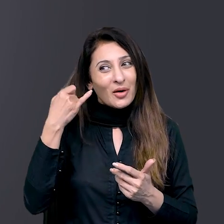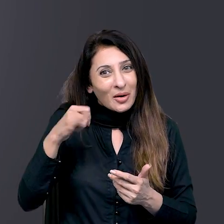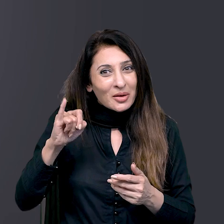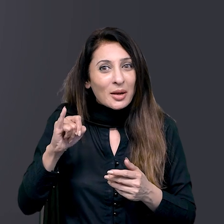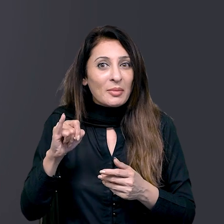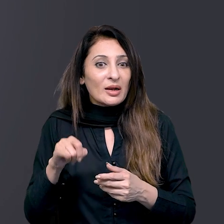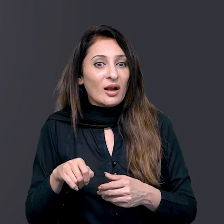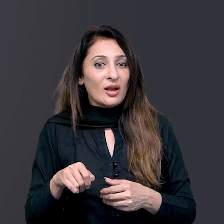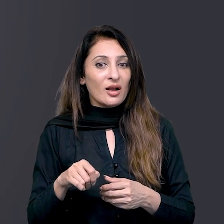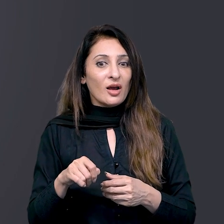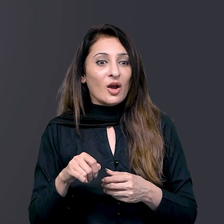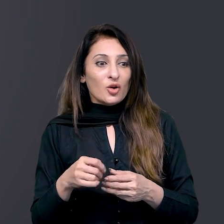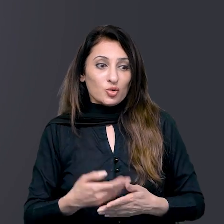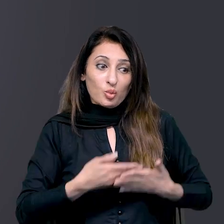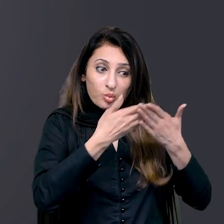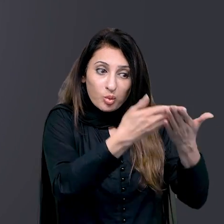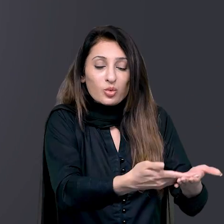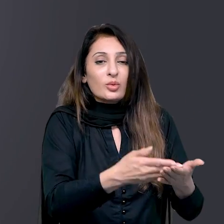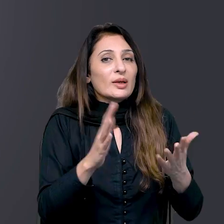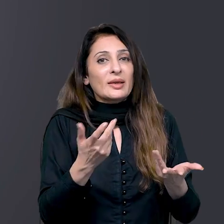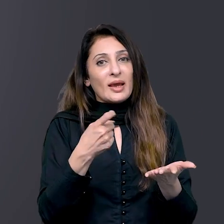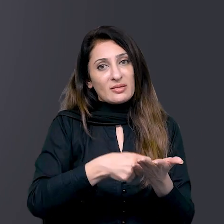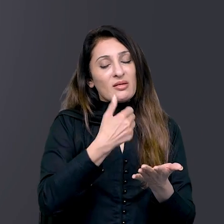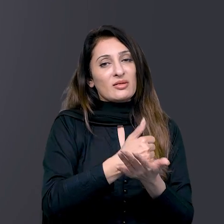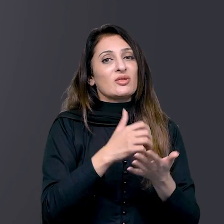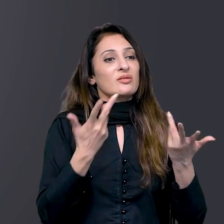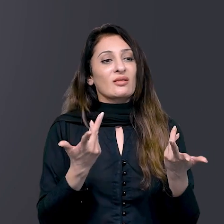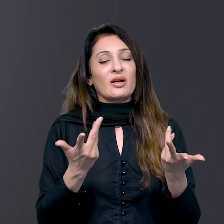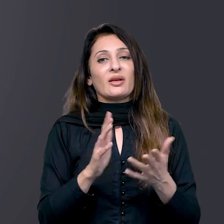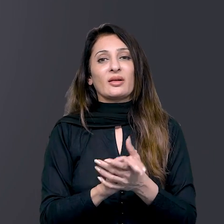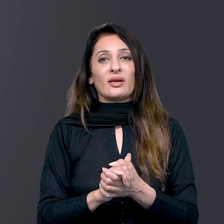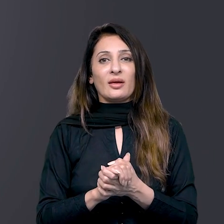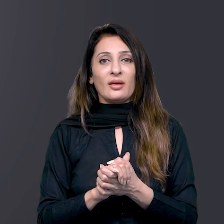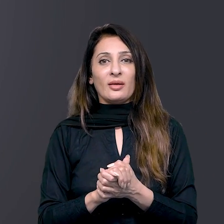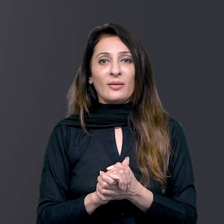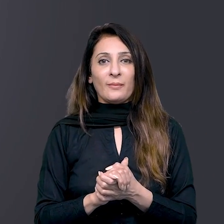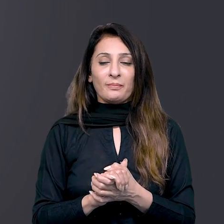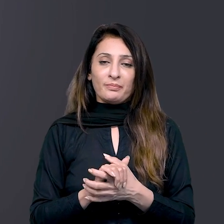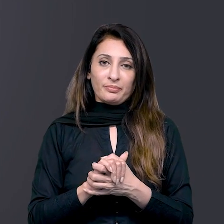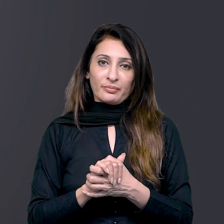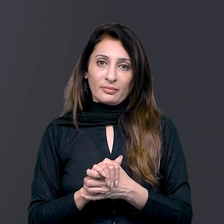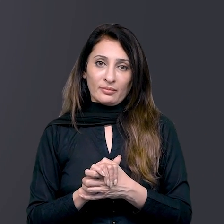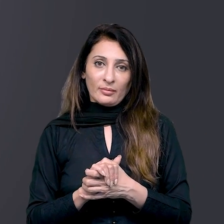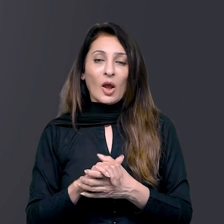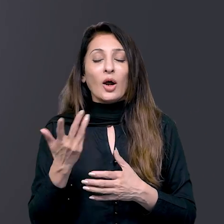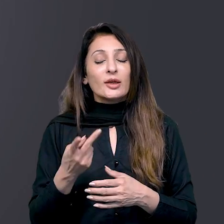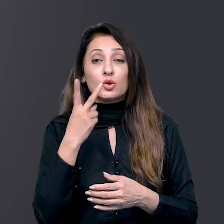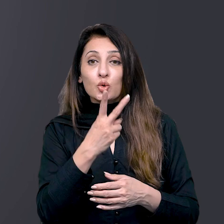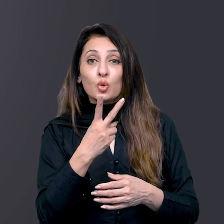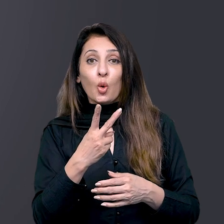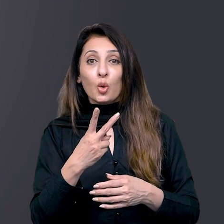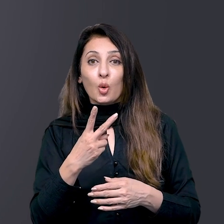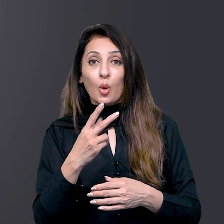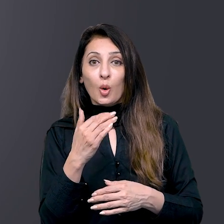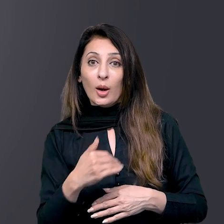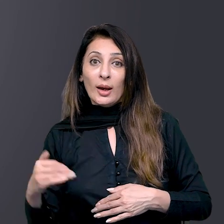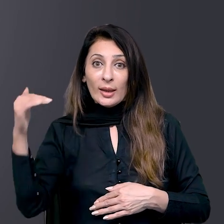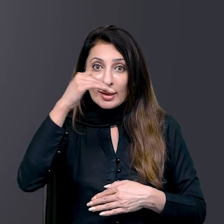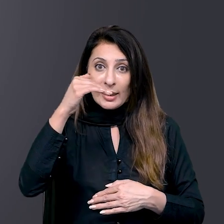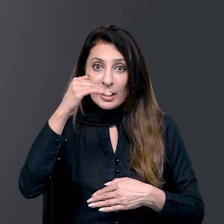criminal cases and the powers that the Sessions Court has, the High Court and the Supreme Court